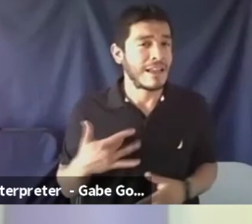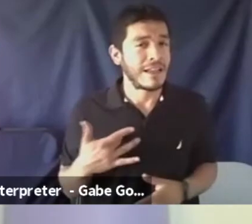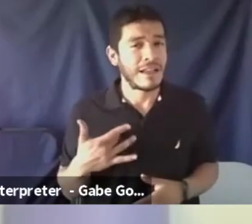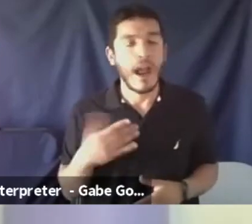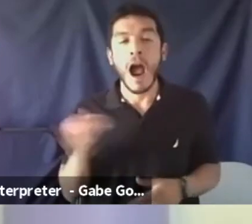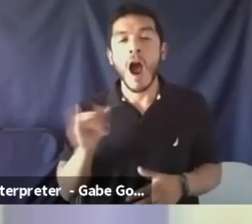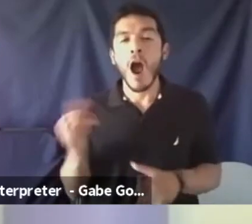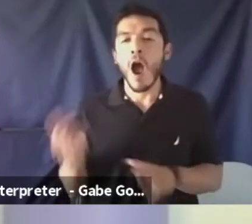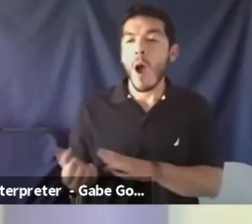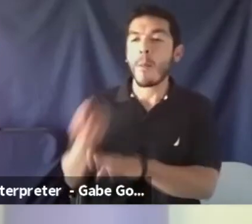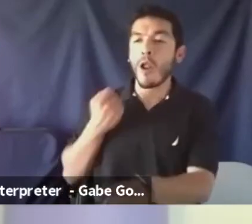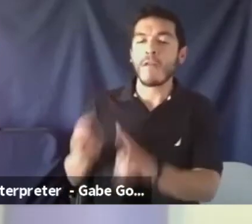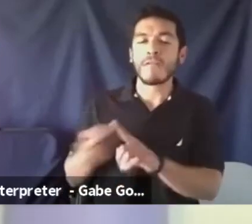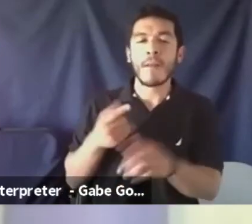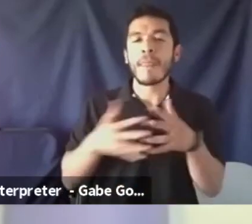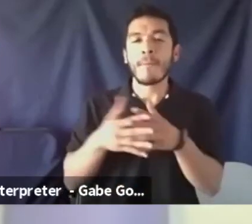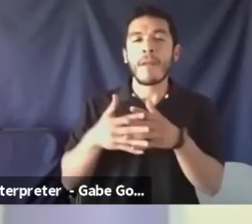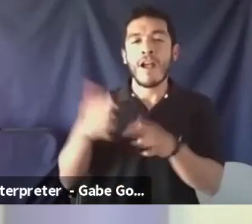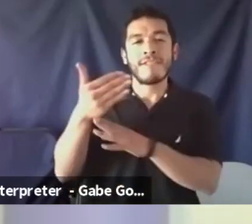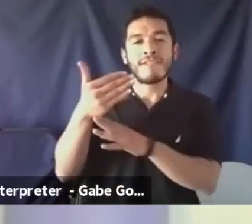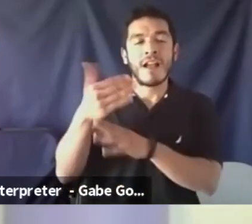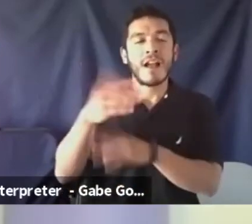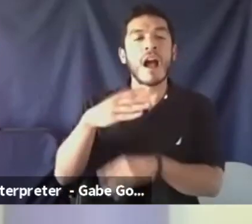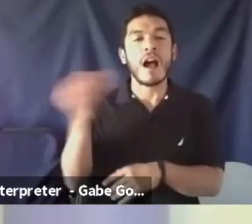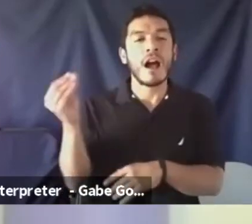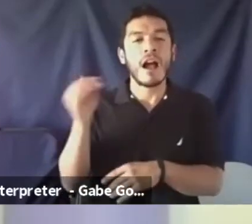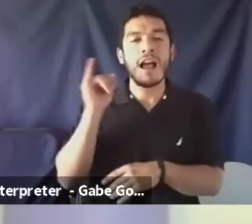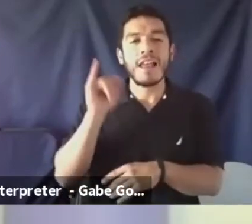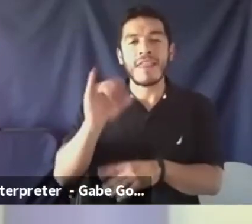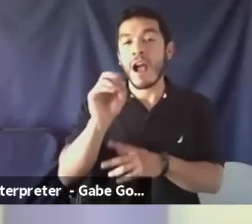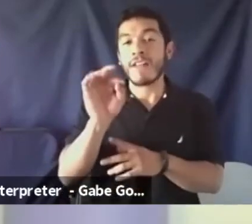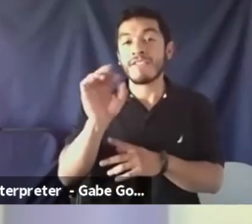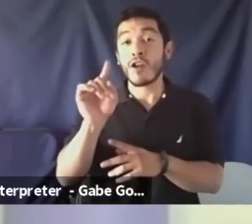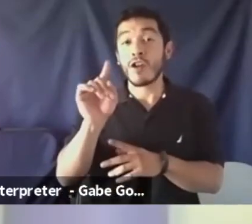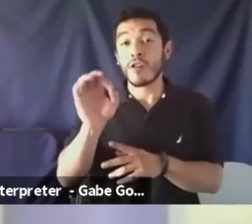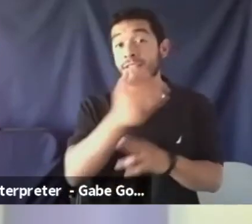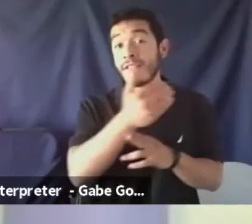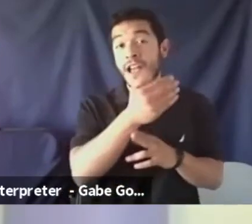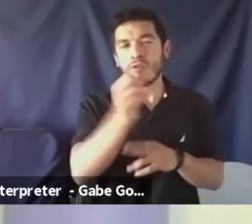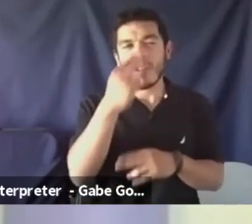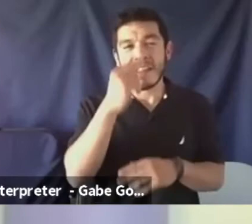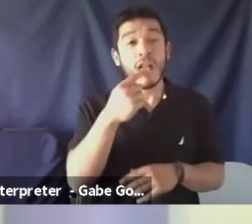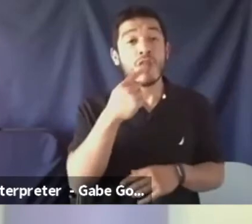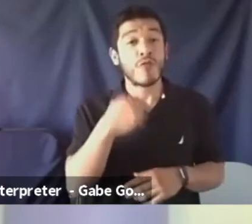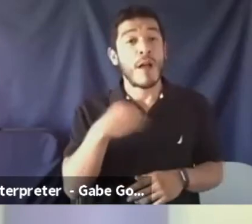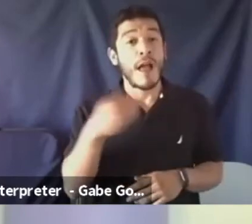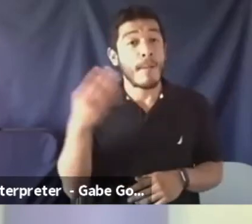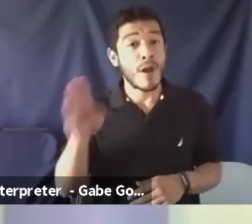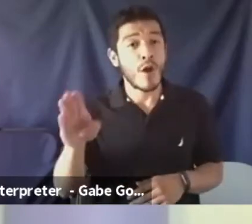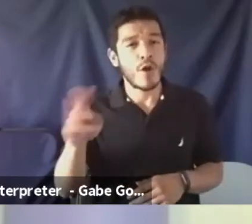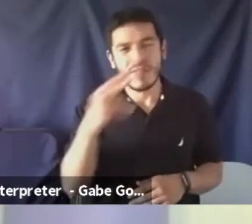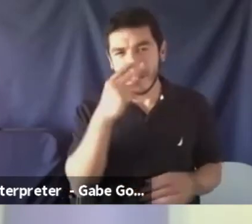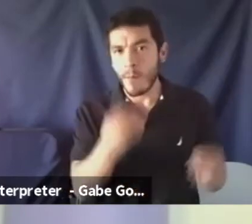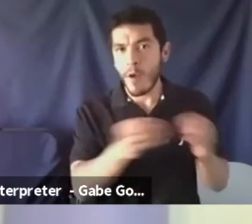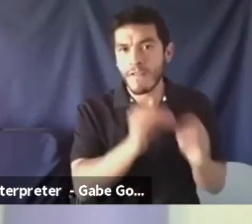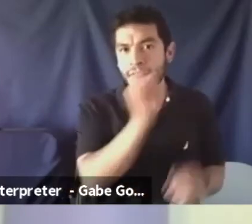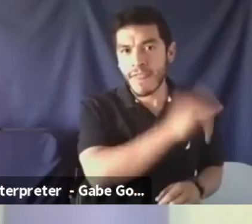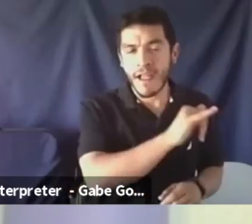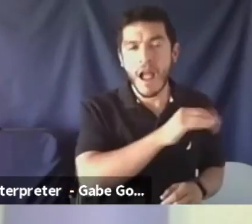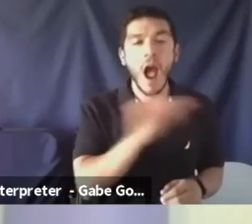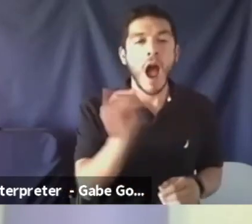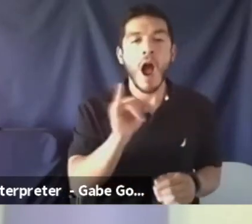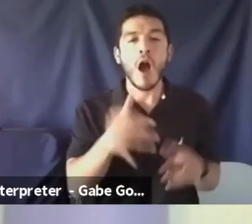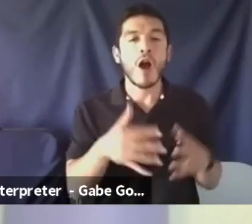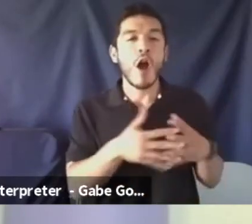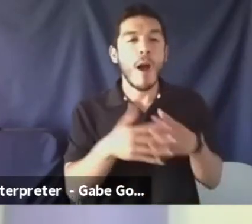from the American flag and the Confederate flag. So that red, white, and blue. So you see more of that. And also